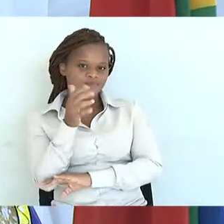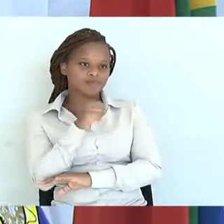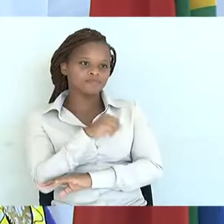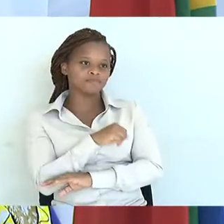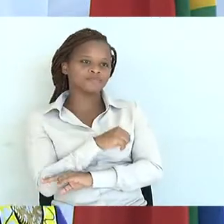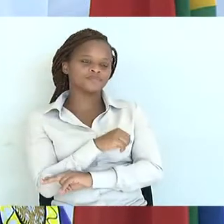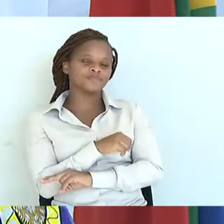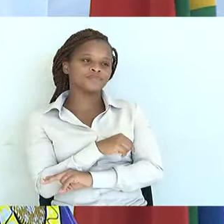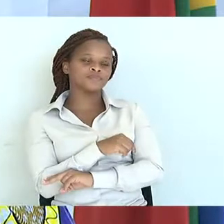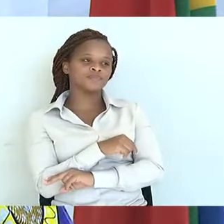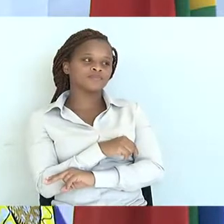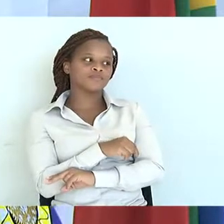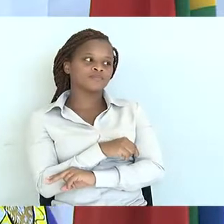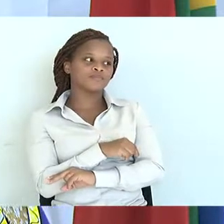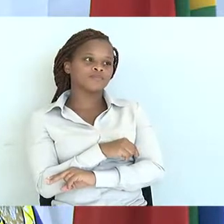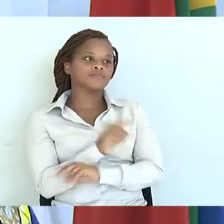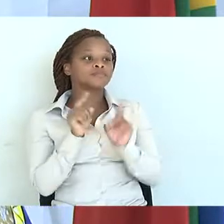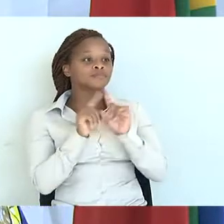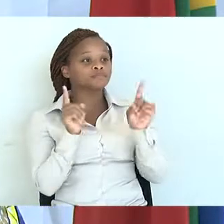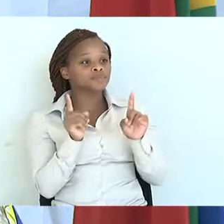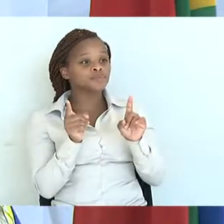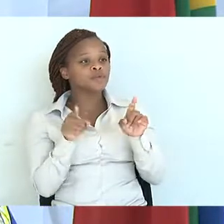But we are requesting that